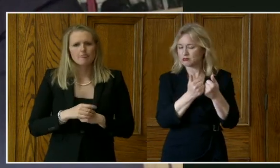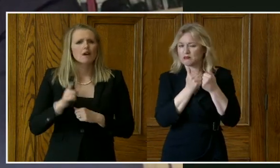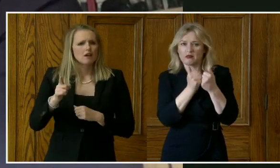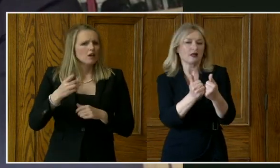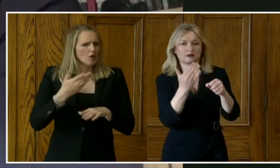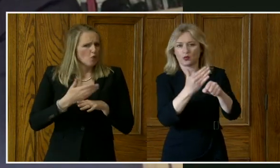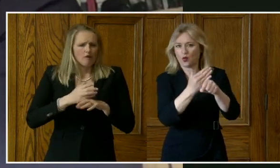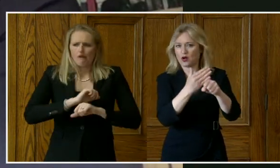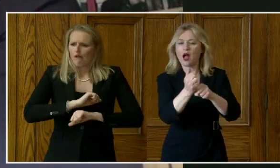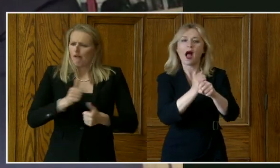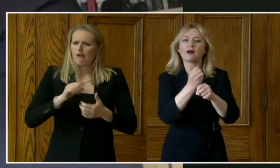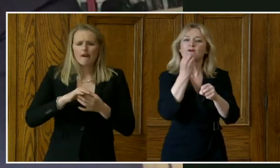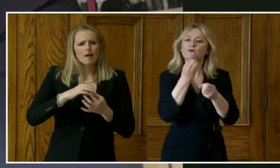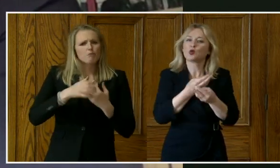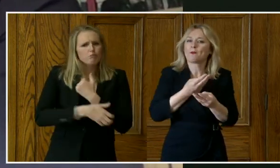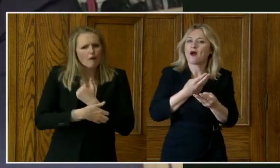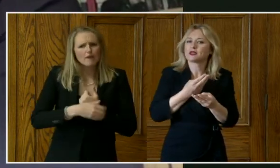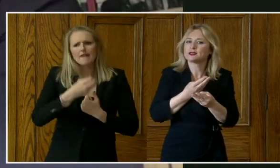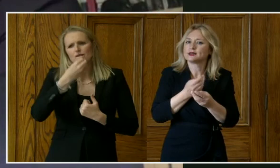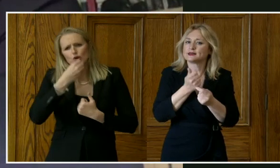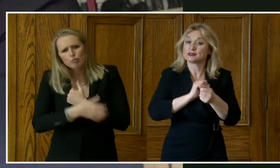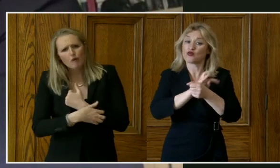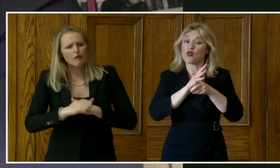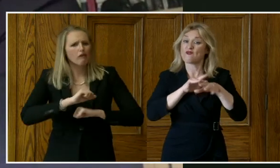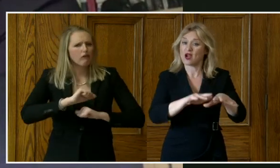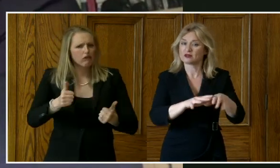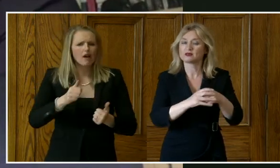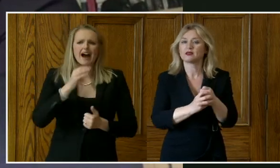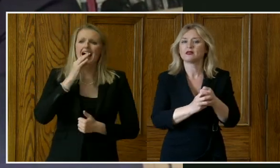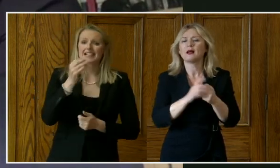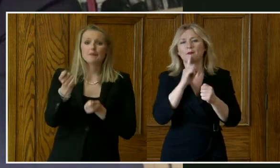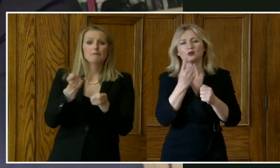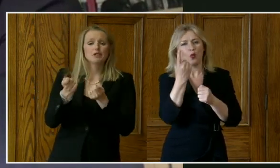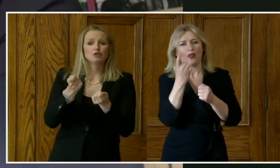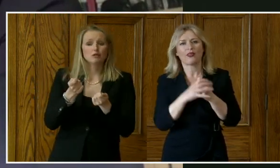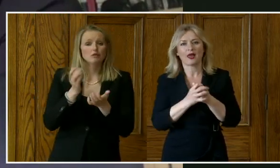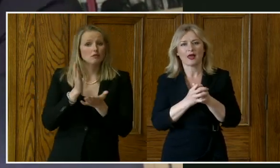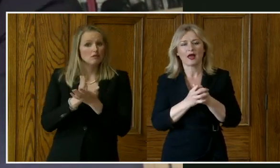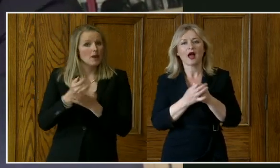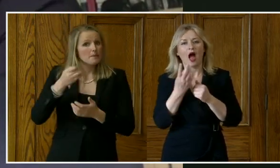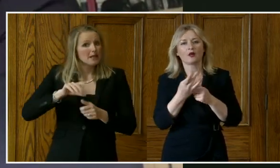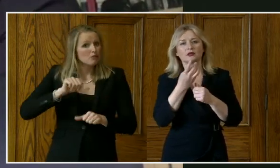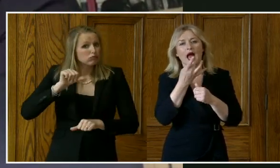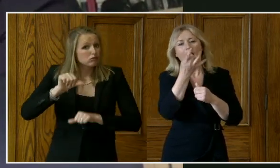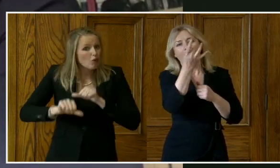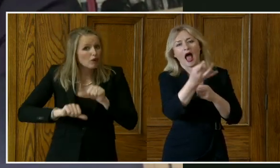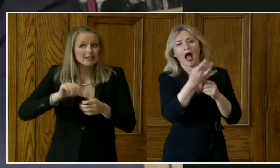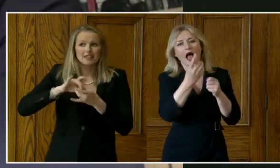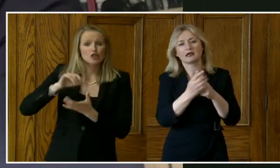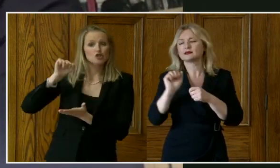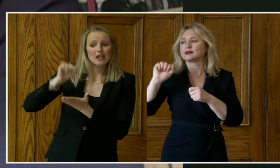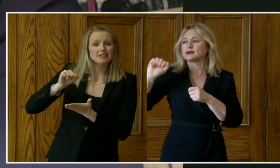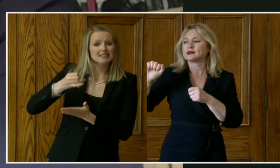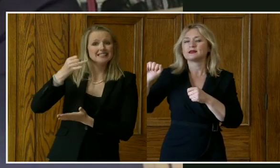the COVID-19 crisis hit Northern Ireland. But I'd like to ask the Minister what progress there has been on the Chancellor's